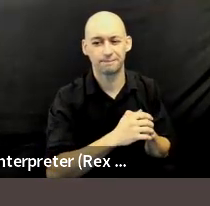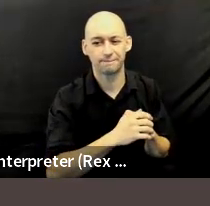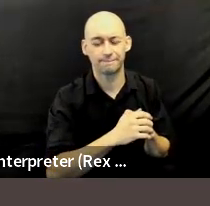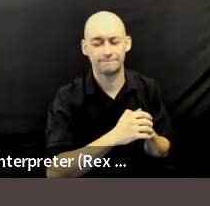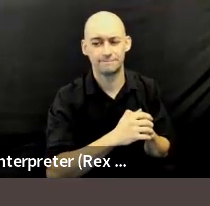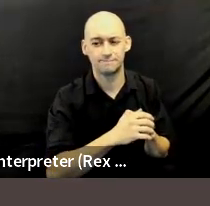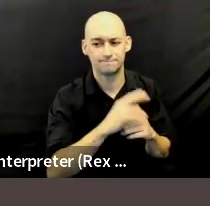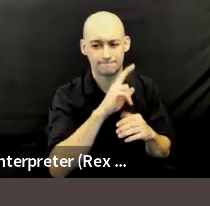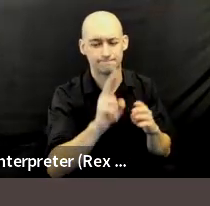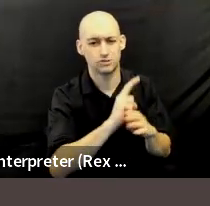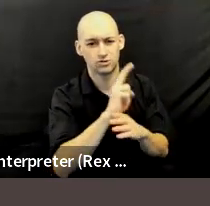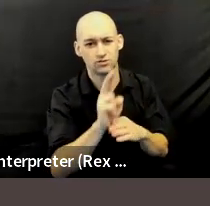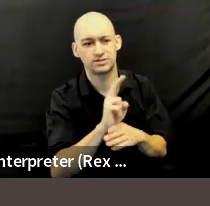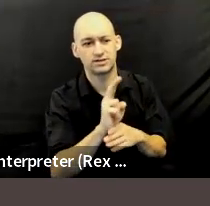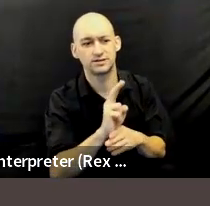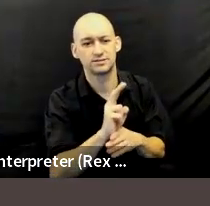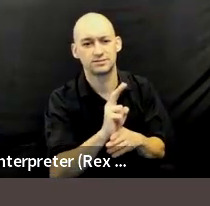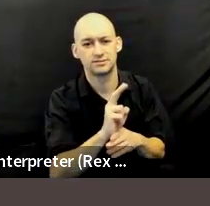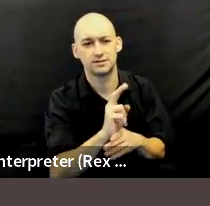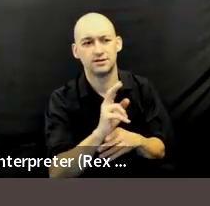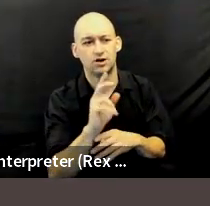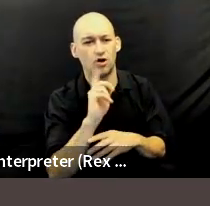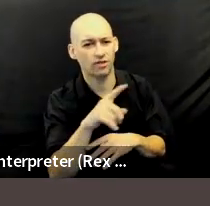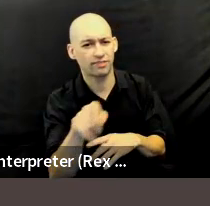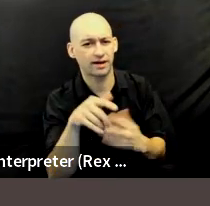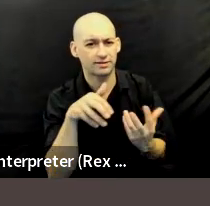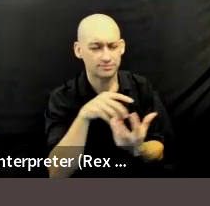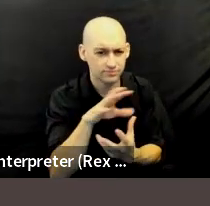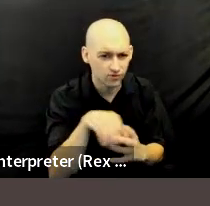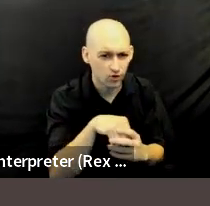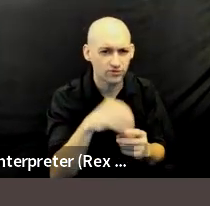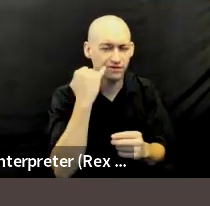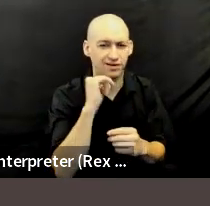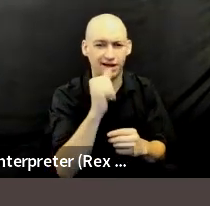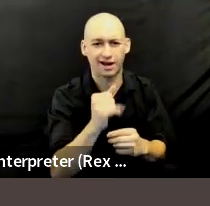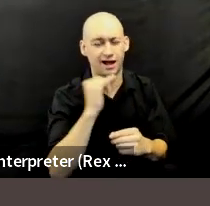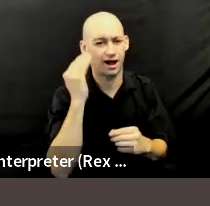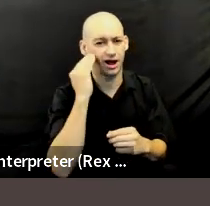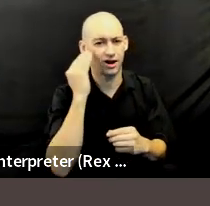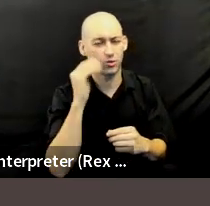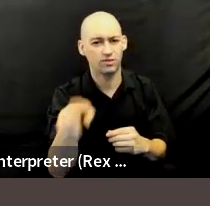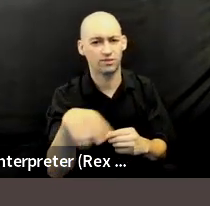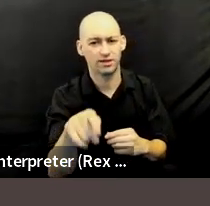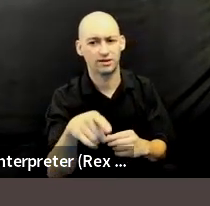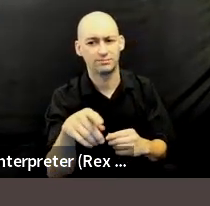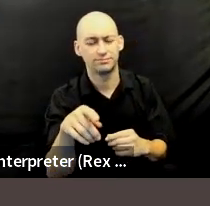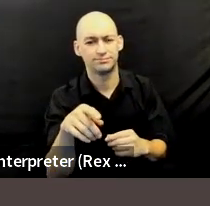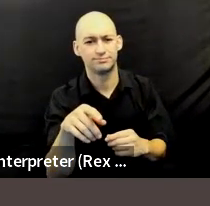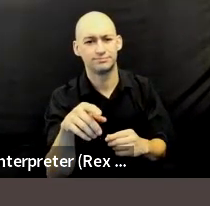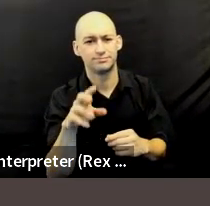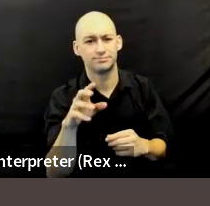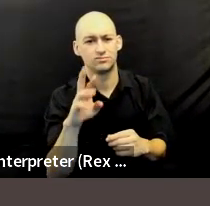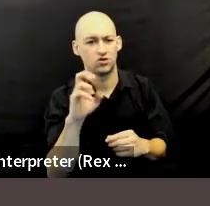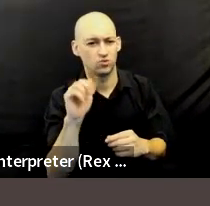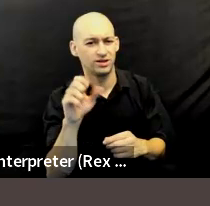The university, are they engaged? And if not, I do know the VP of Real Estate there and the VP of